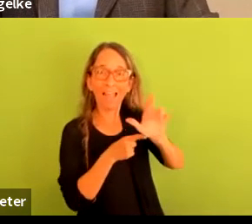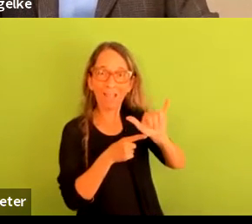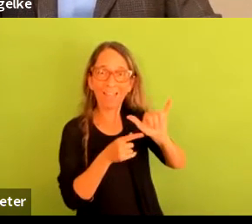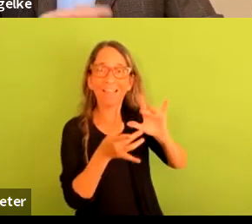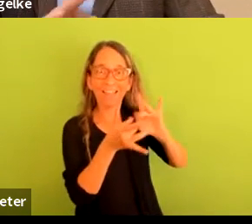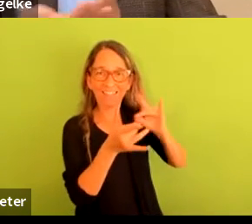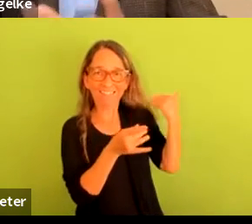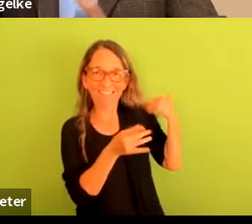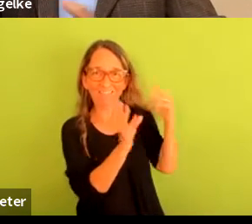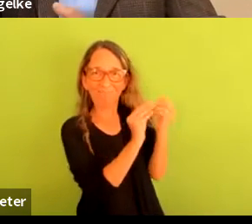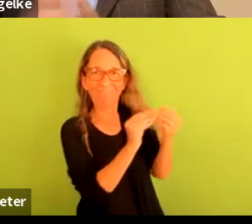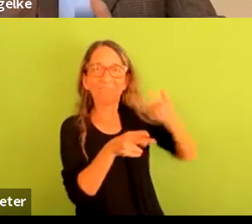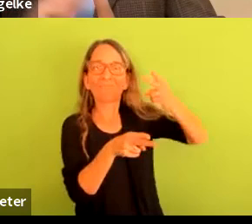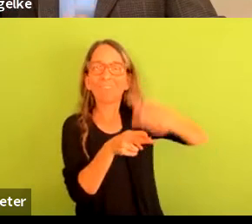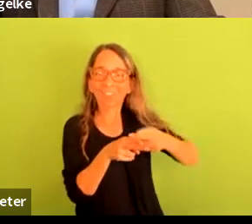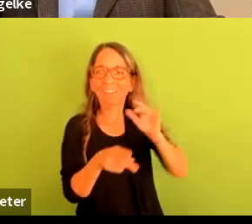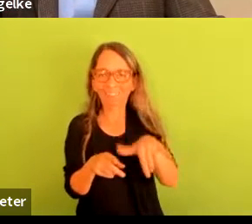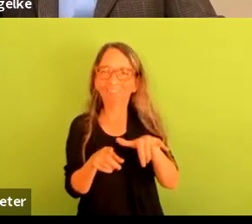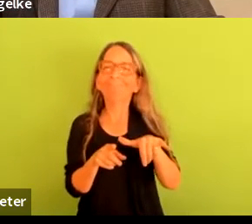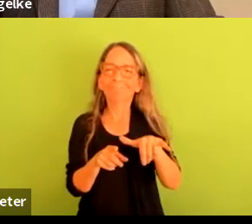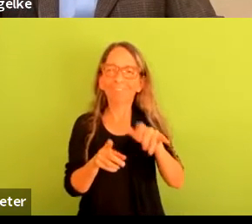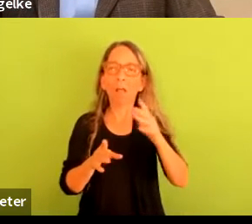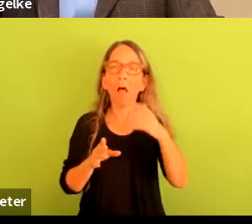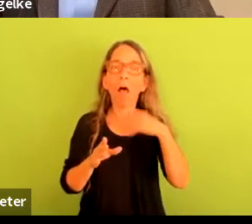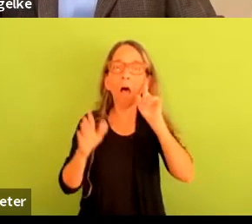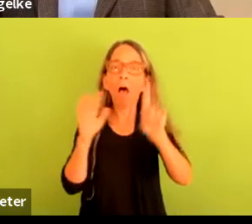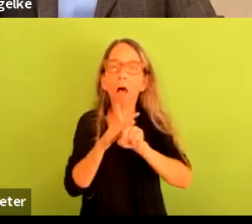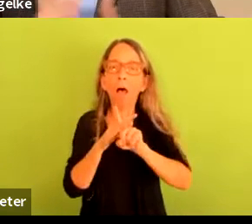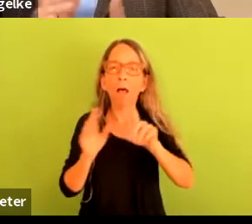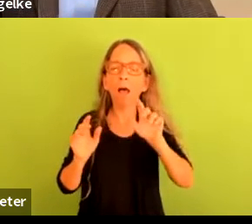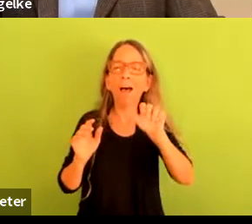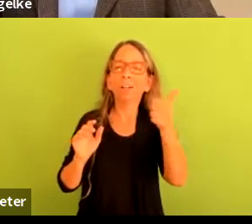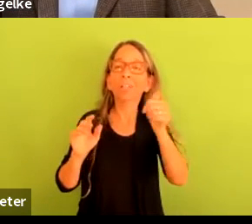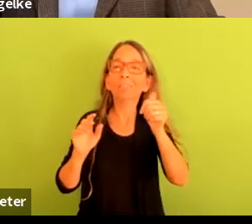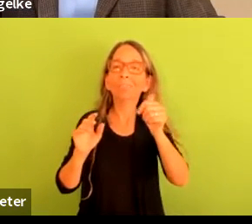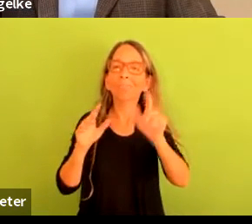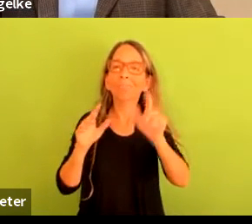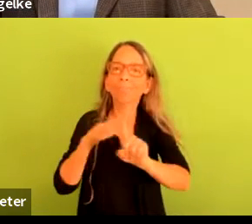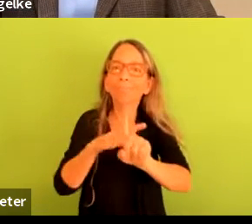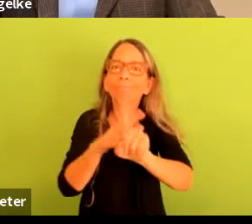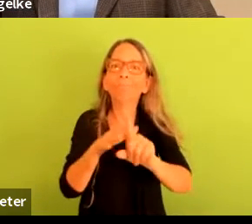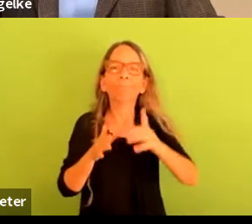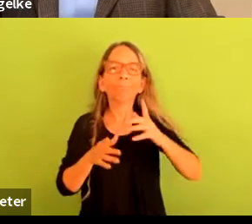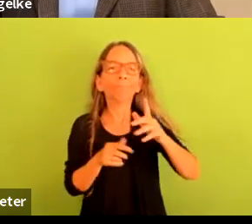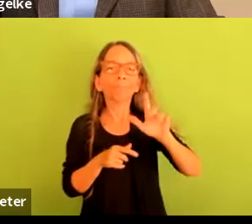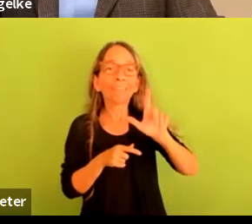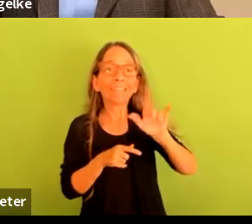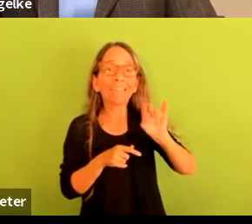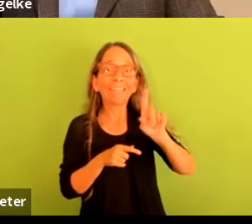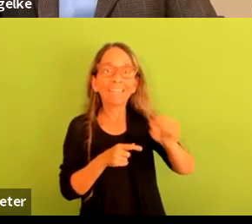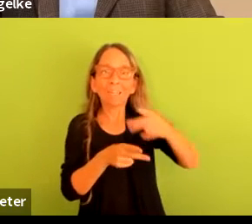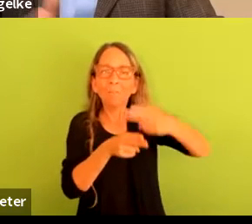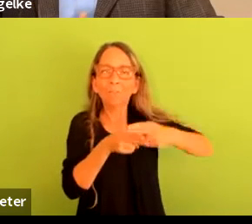that I guess that brings up another issue for me, just with respect to Linda, what you were talking about in terms of reliability